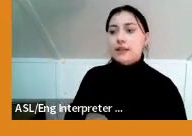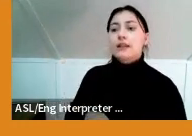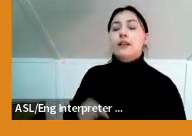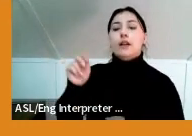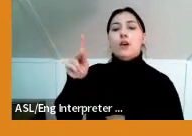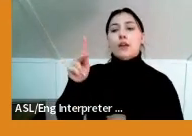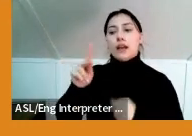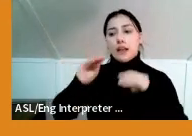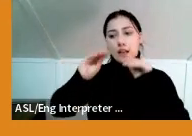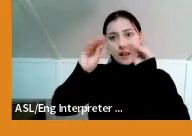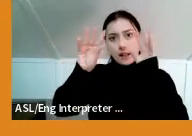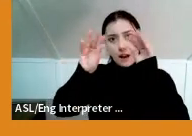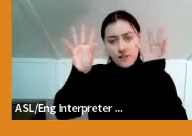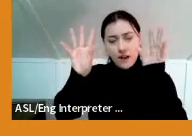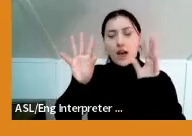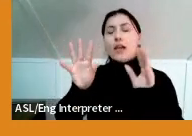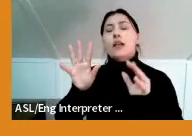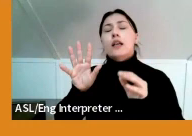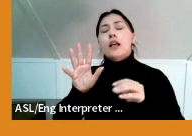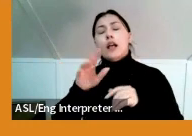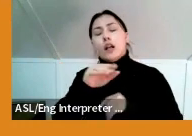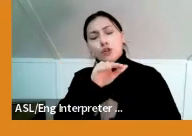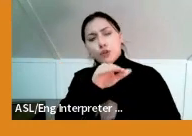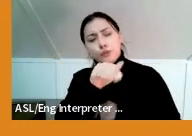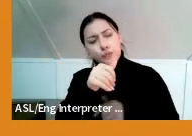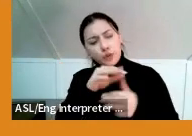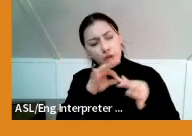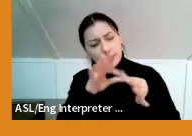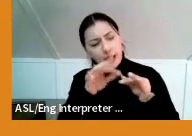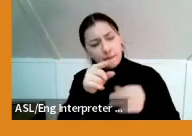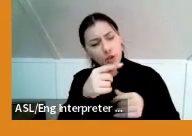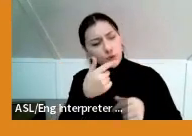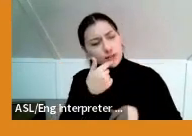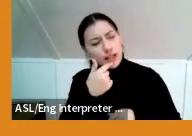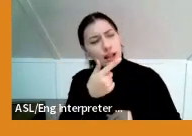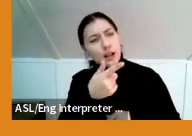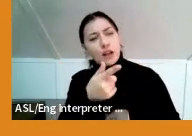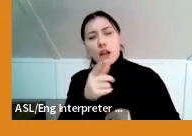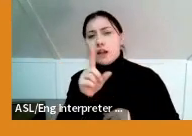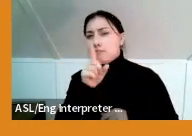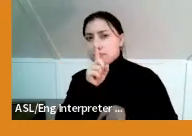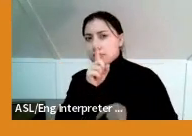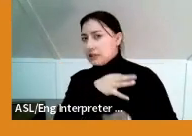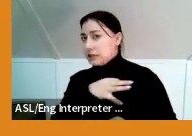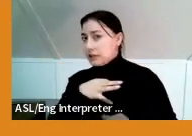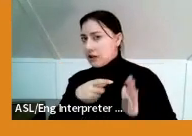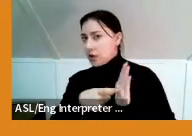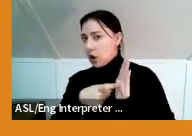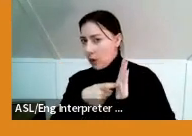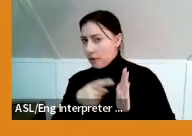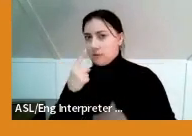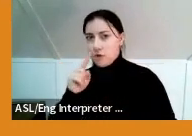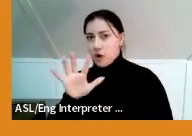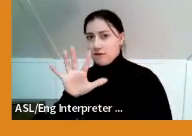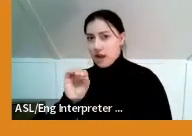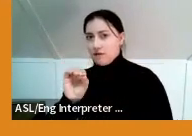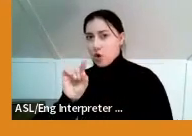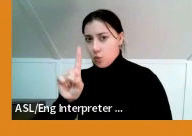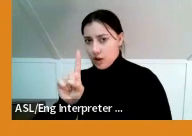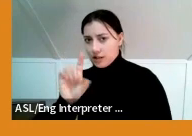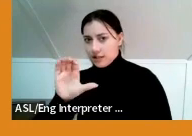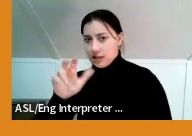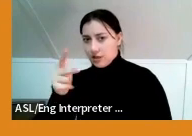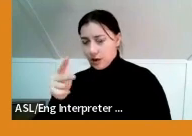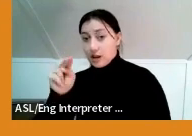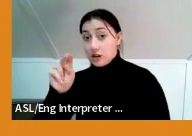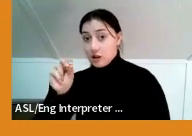and a requirement listed earlier, there is no staffing requirement for 501c3